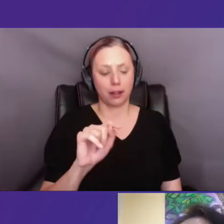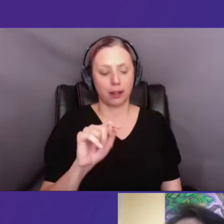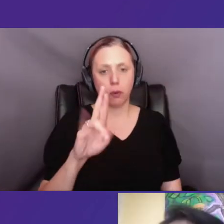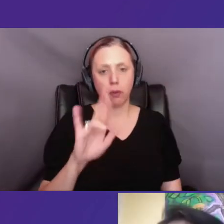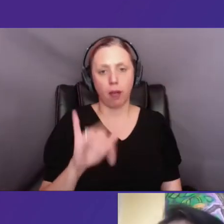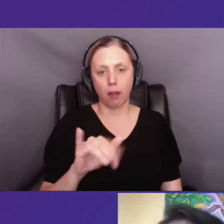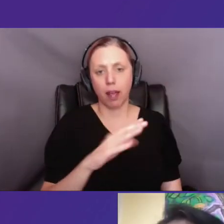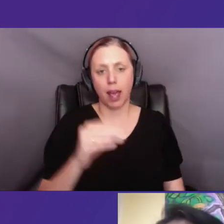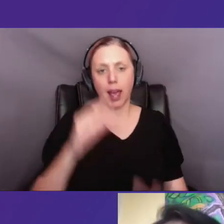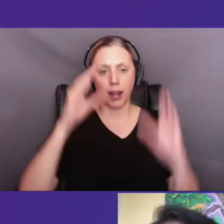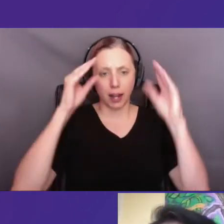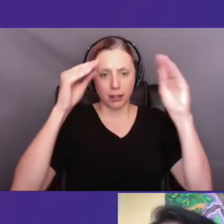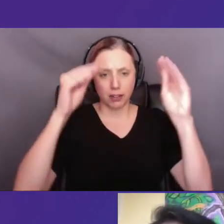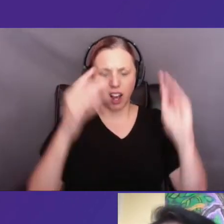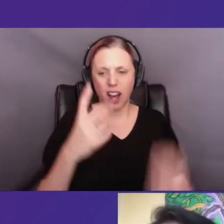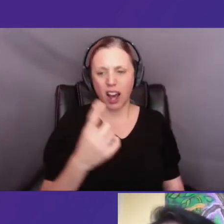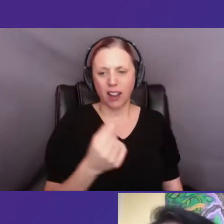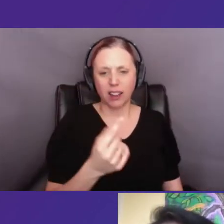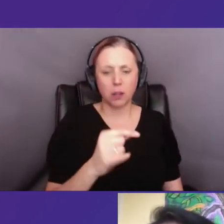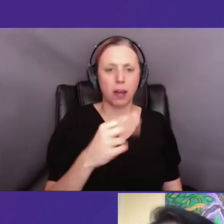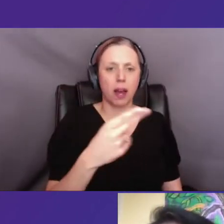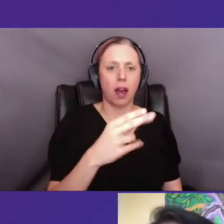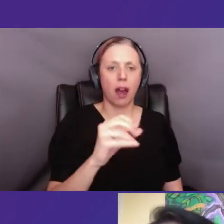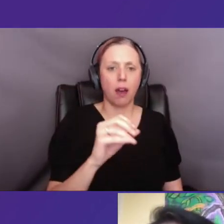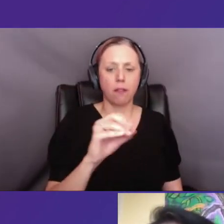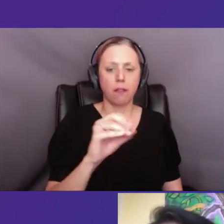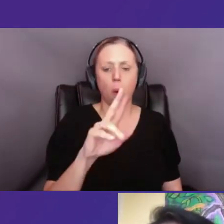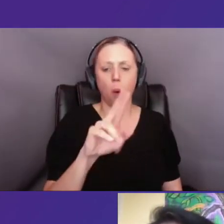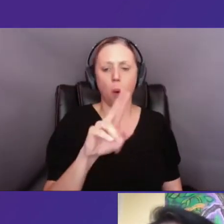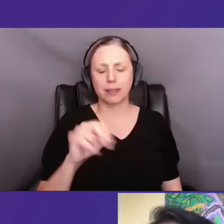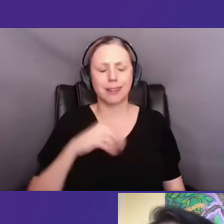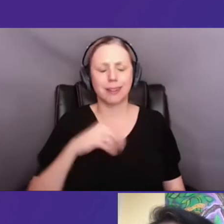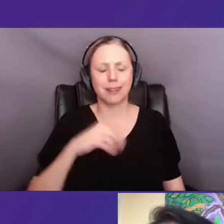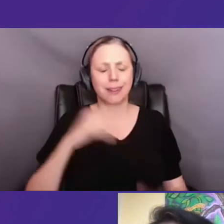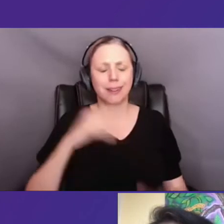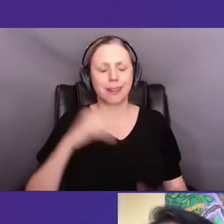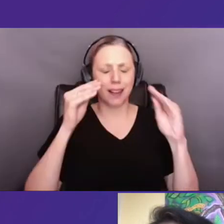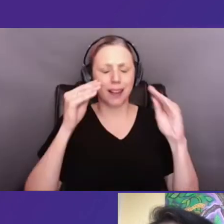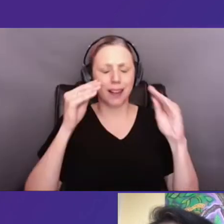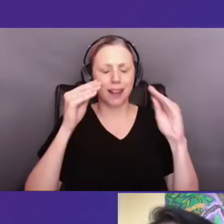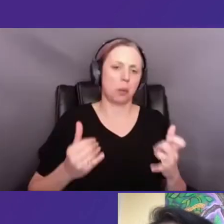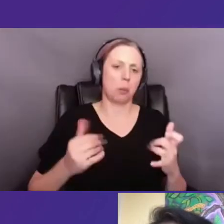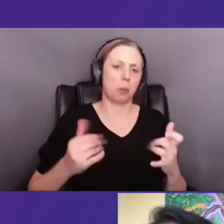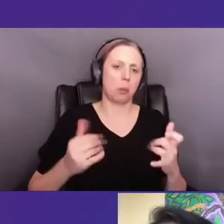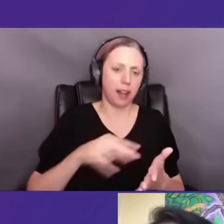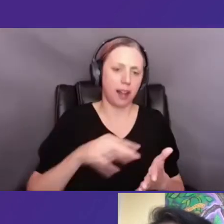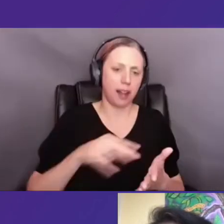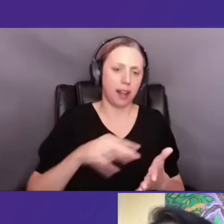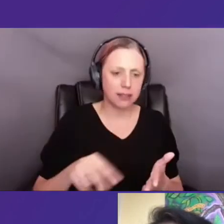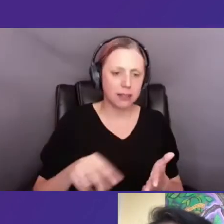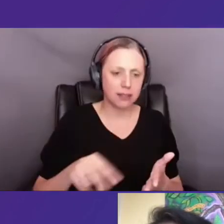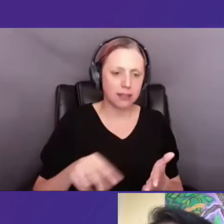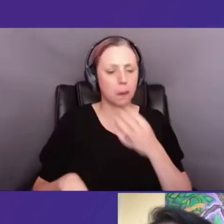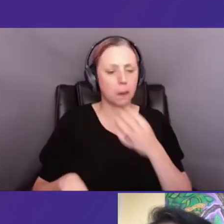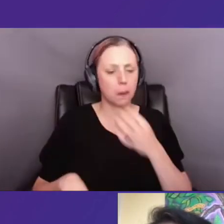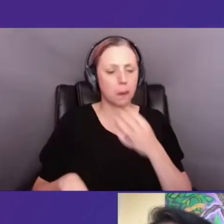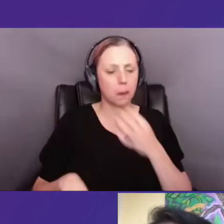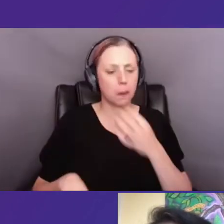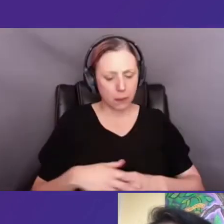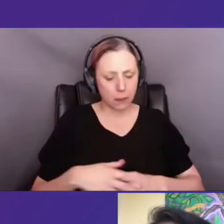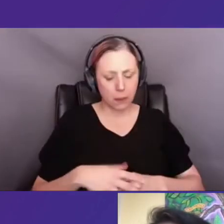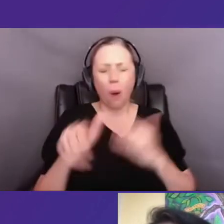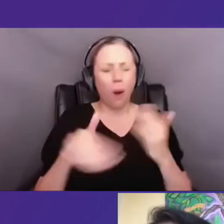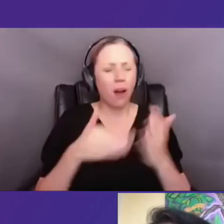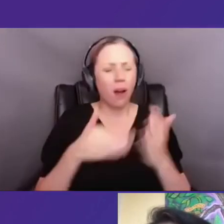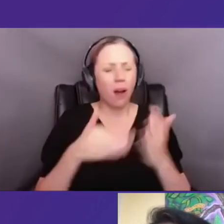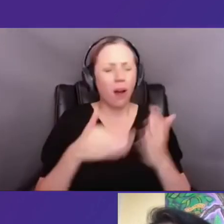I taught a little Horton. I taught contemporary dance. But I'm saying all this is that I had to make the adjustments. I